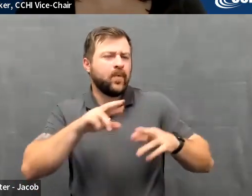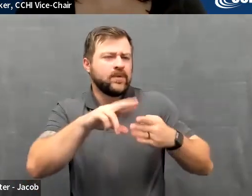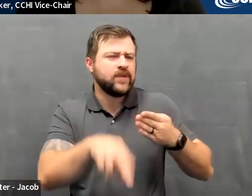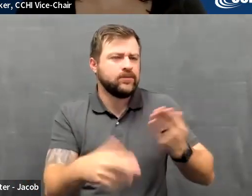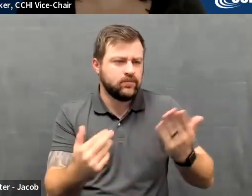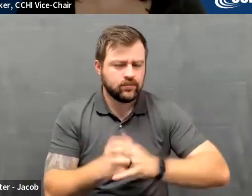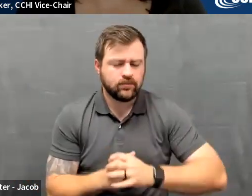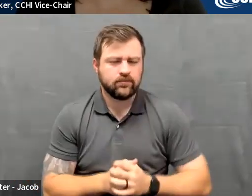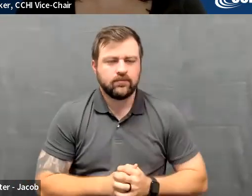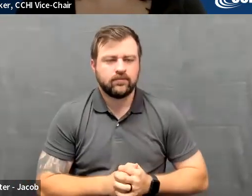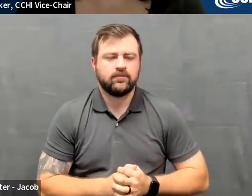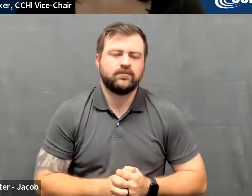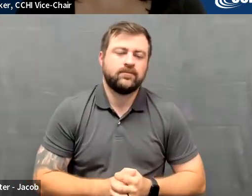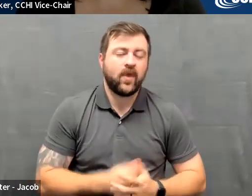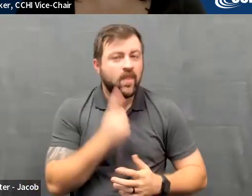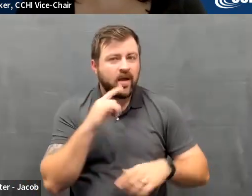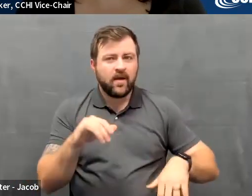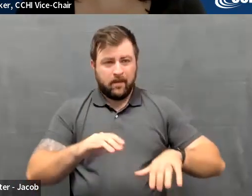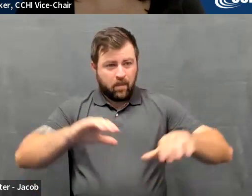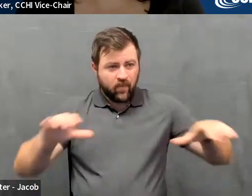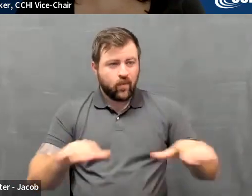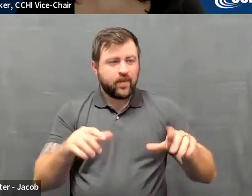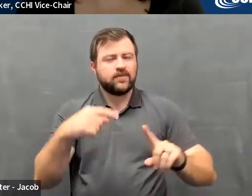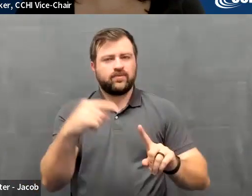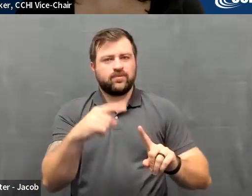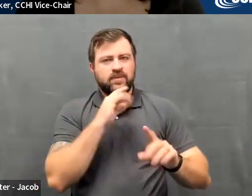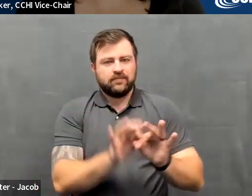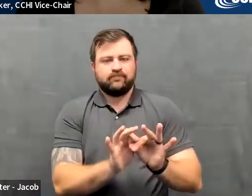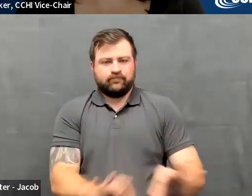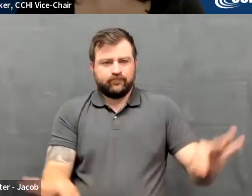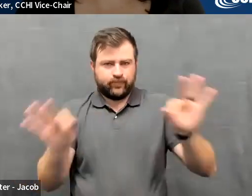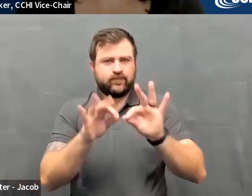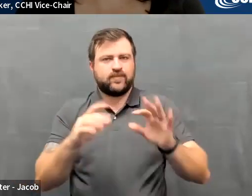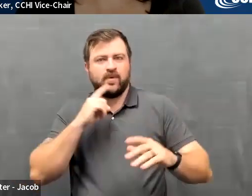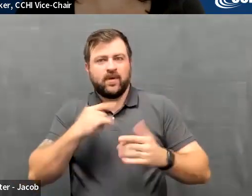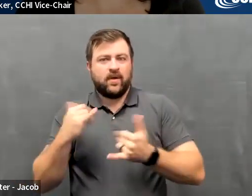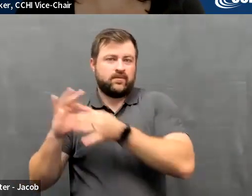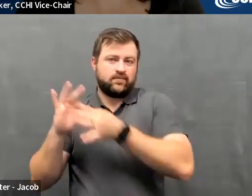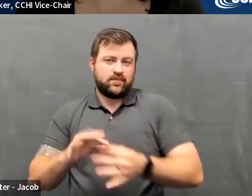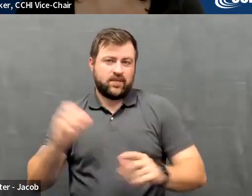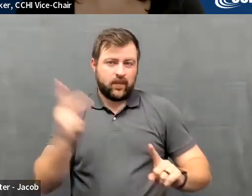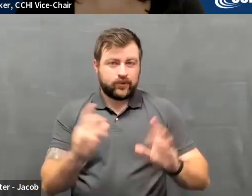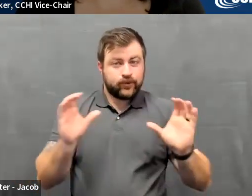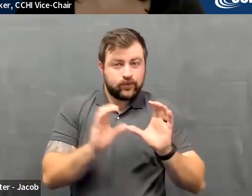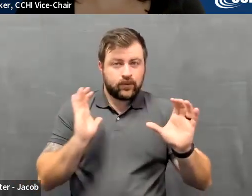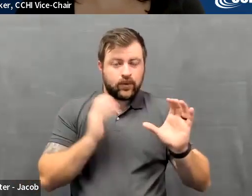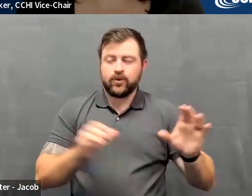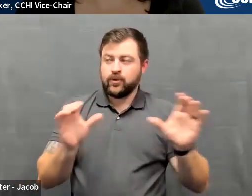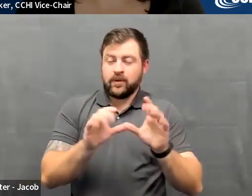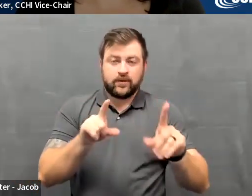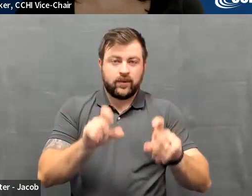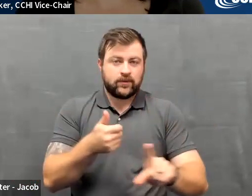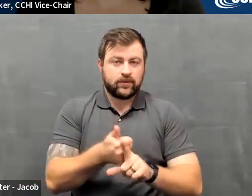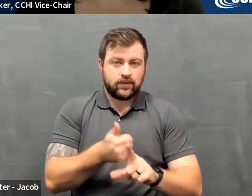piece is so key. And if we link it back to certification, our certification tests have the